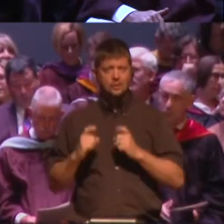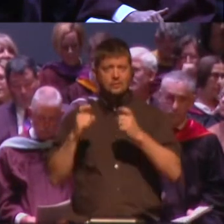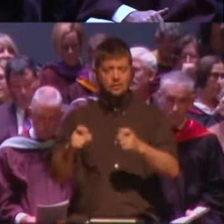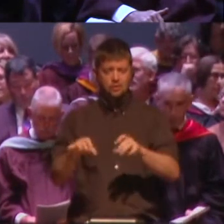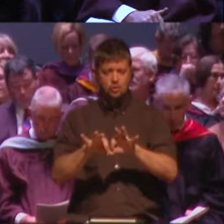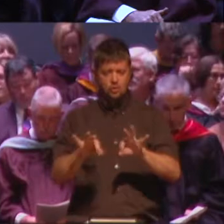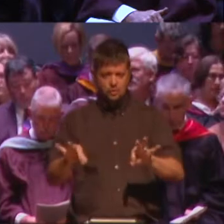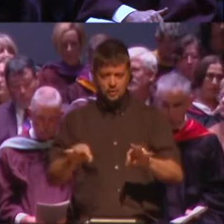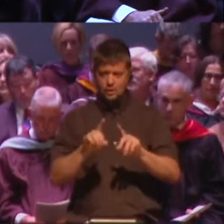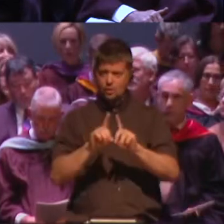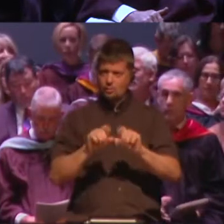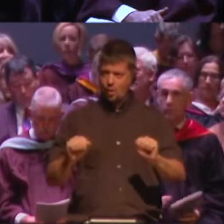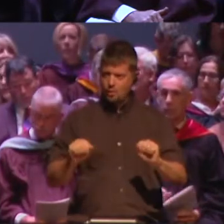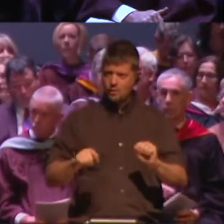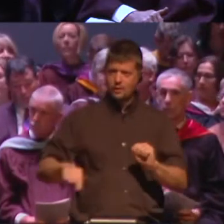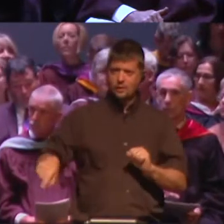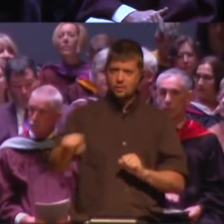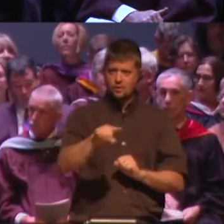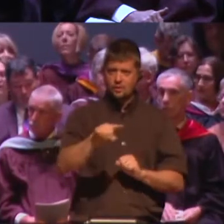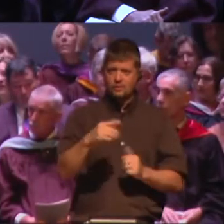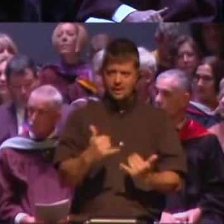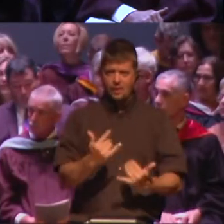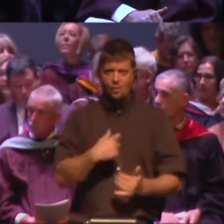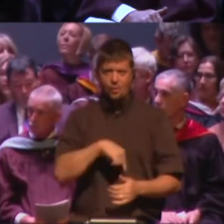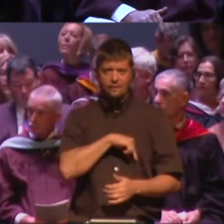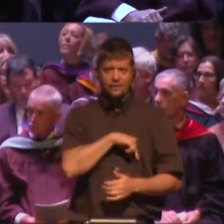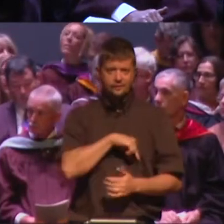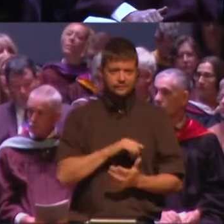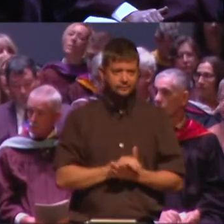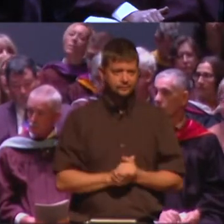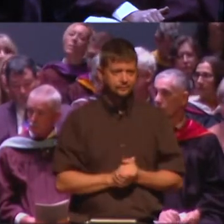and diplomas for which they have qualified.